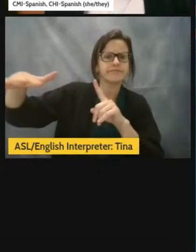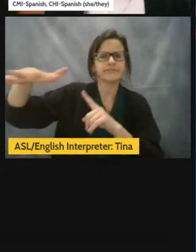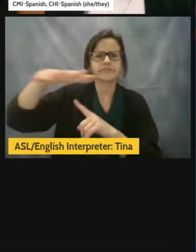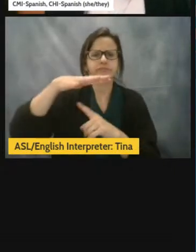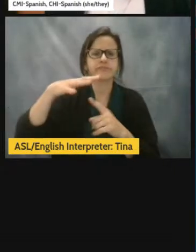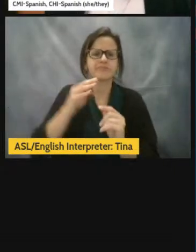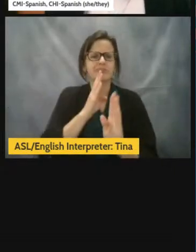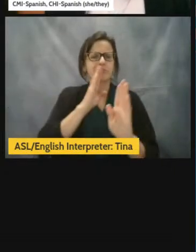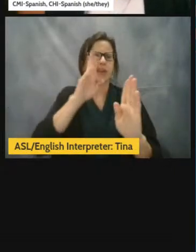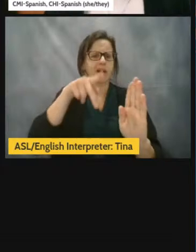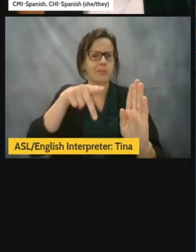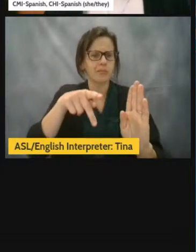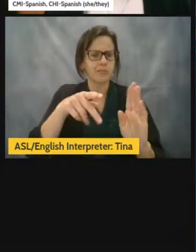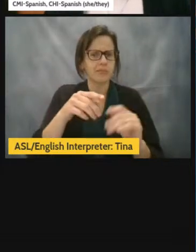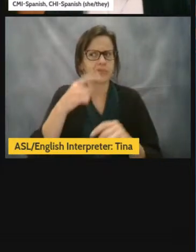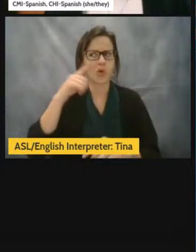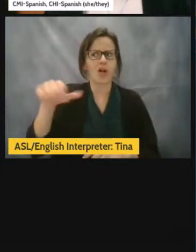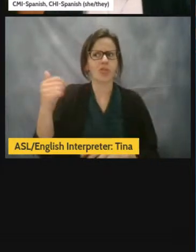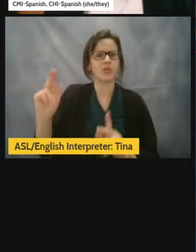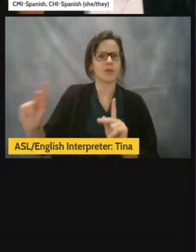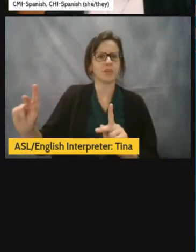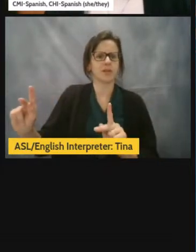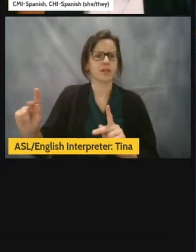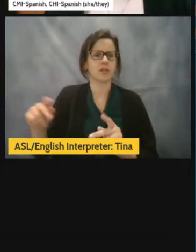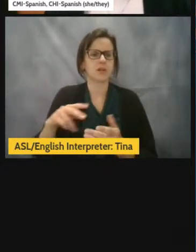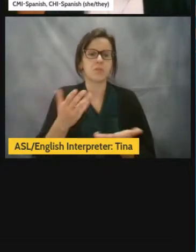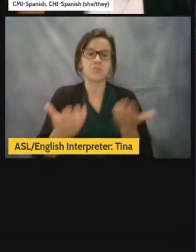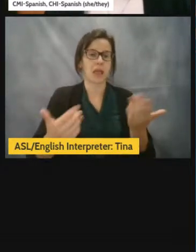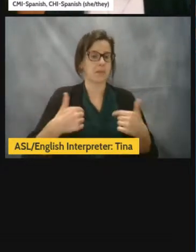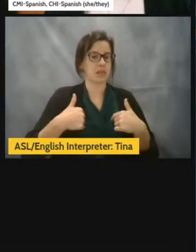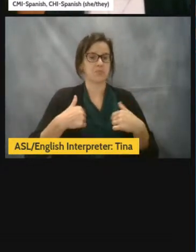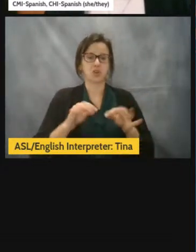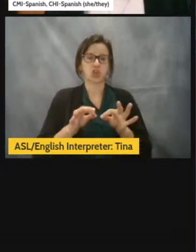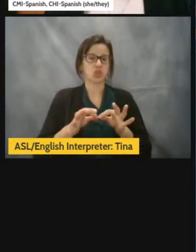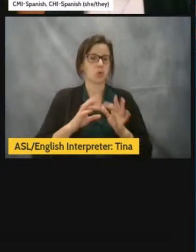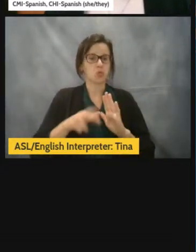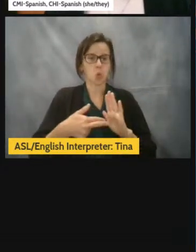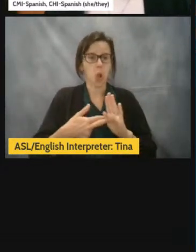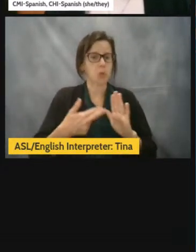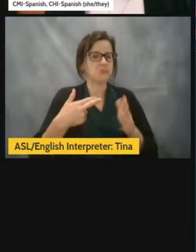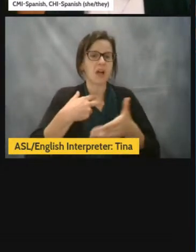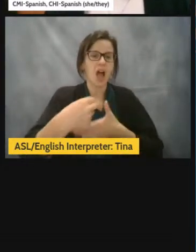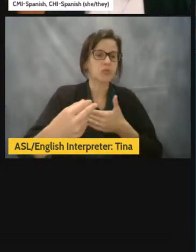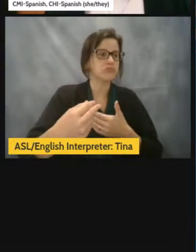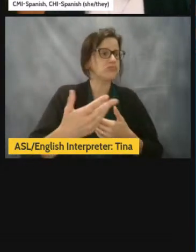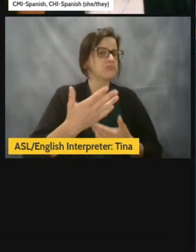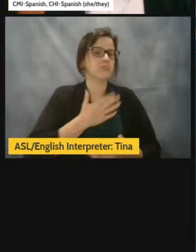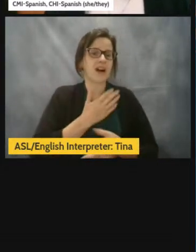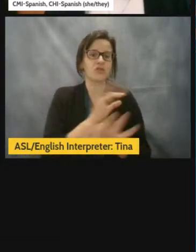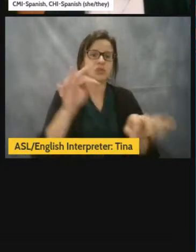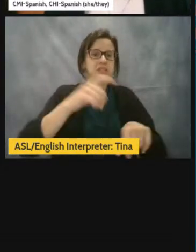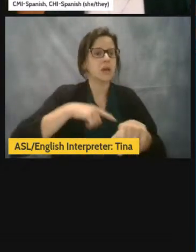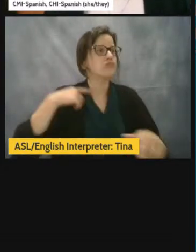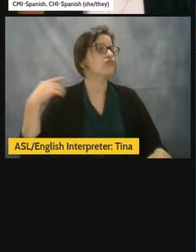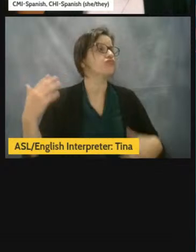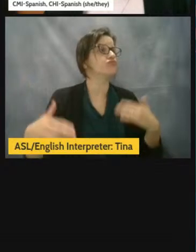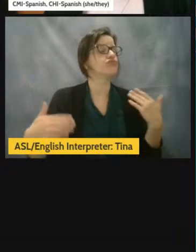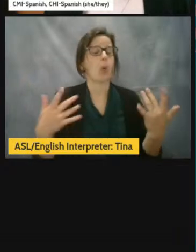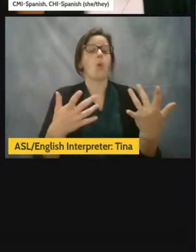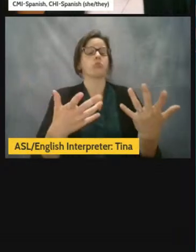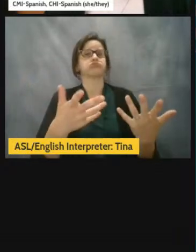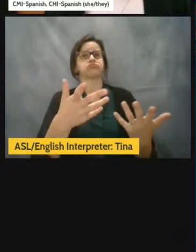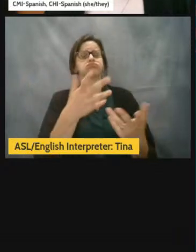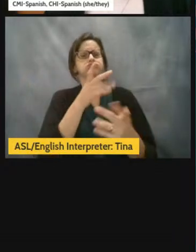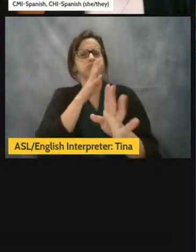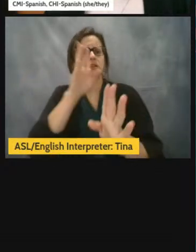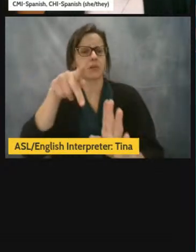behalf of other people. It doesn't have to be when you're actively in your role as an interpreter. You can advocate on your free time too. Educate